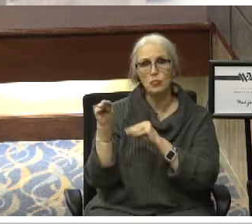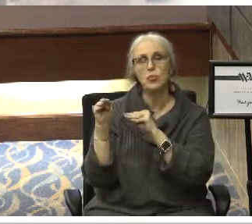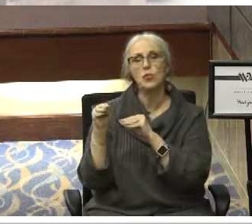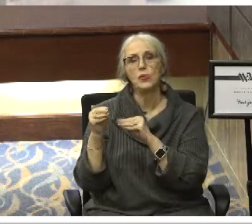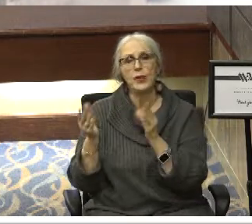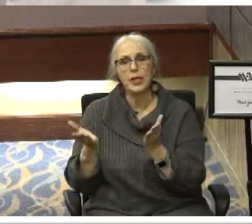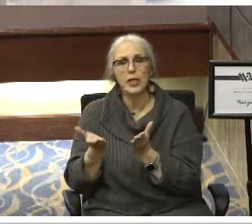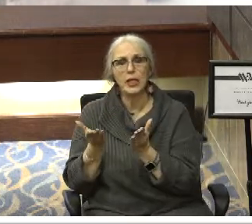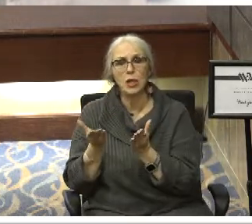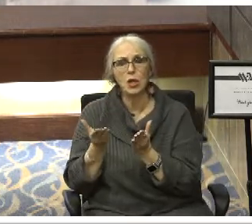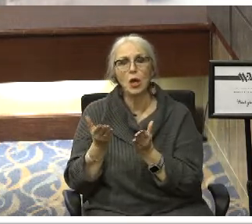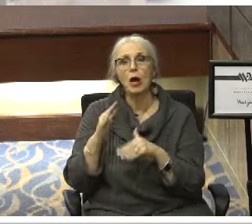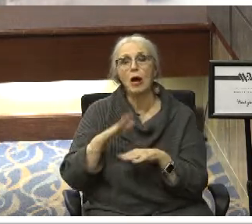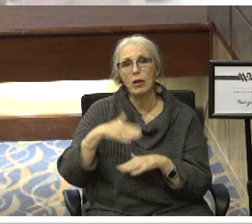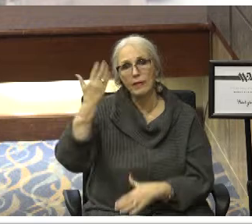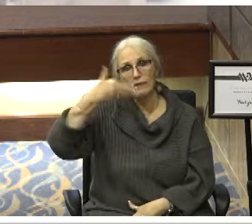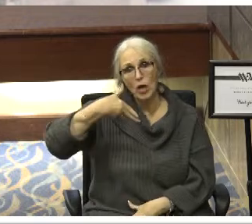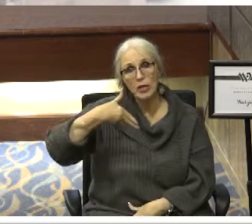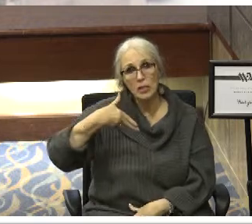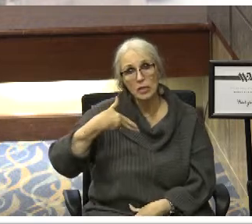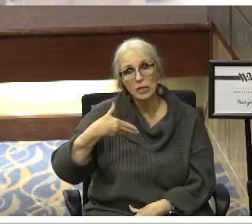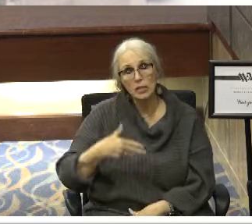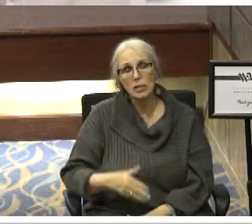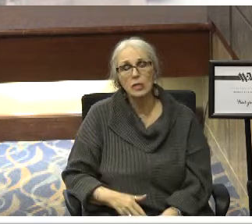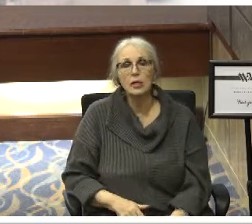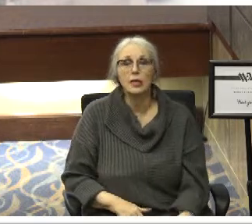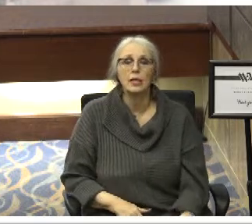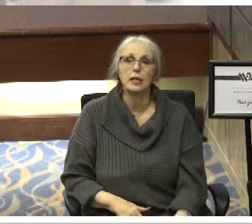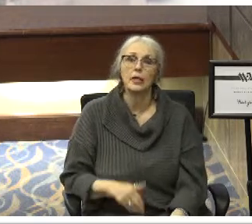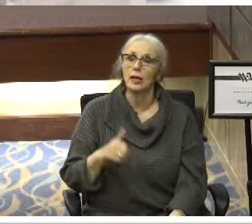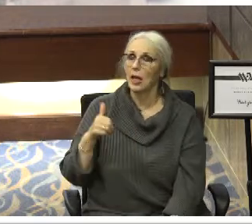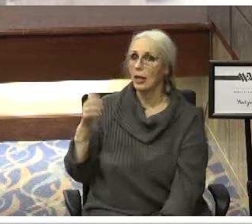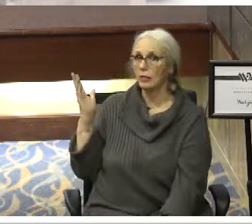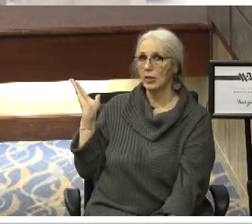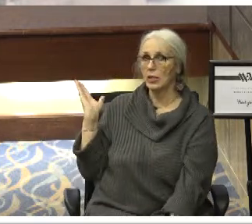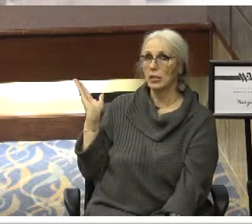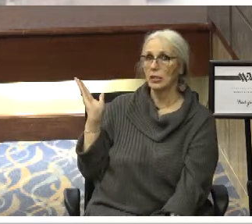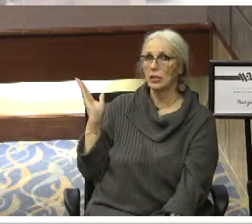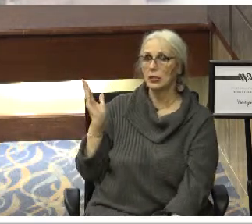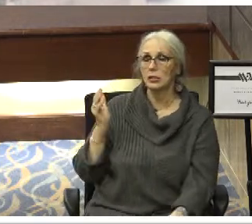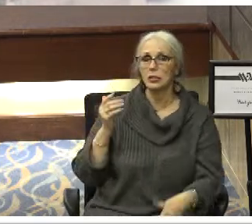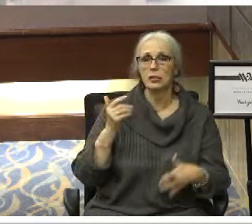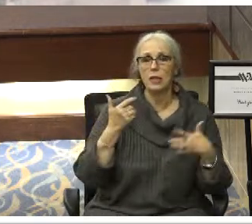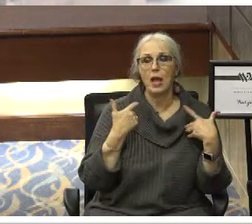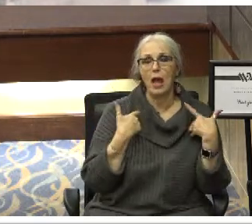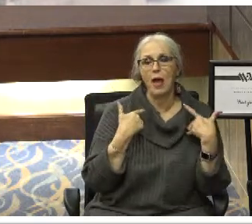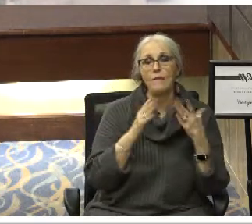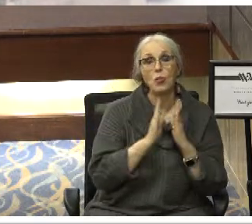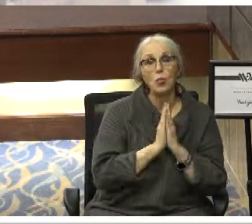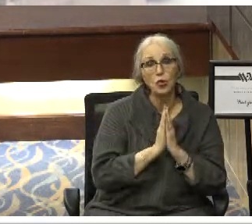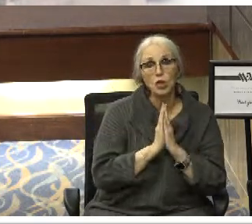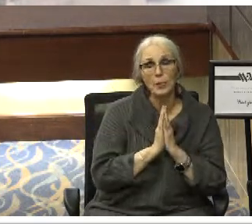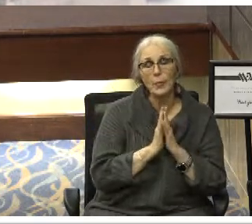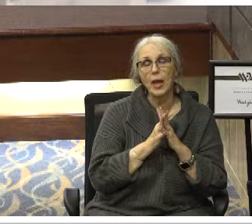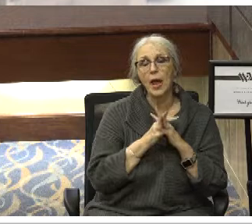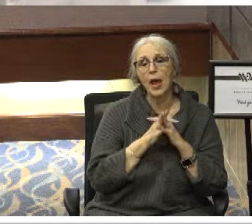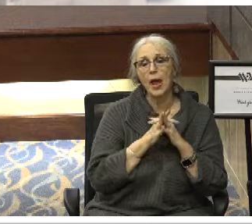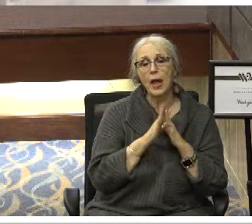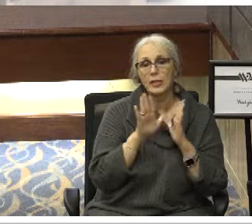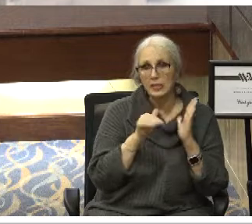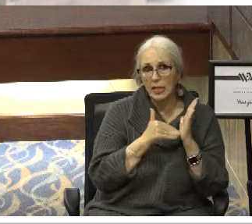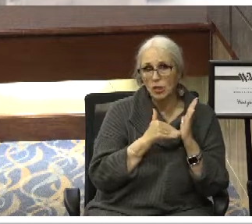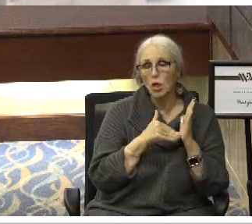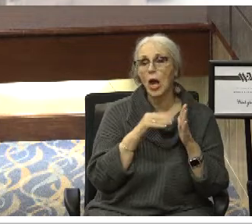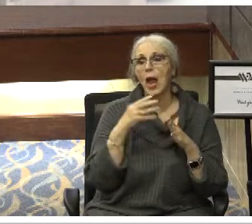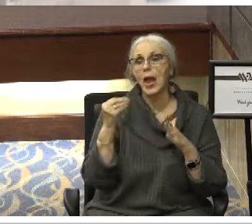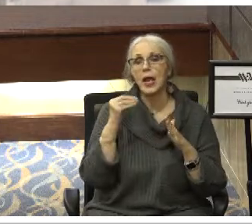be on the front as well. And this is where they have the Center for Worship, and then their Center for Hope, which